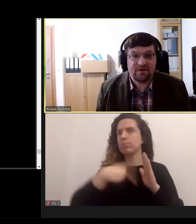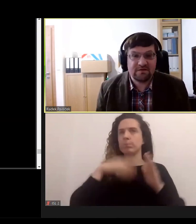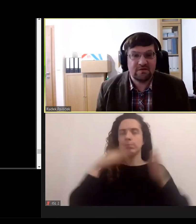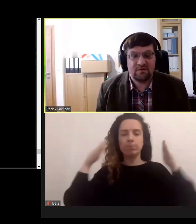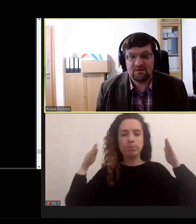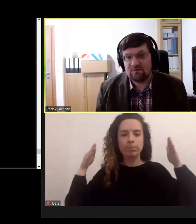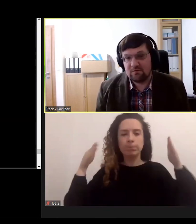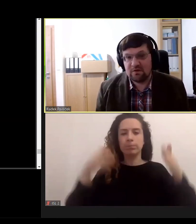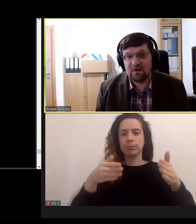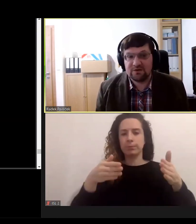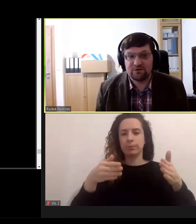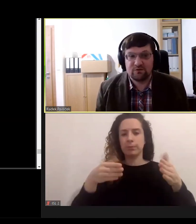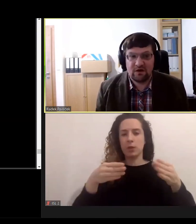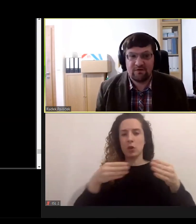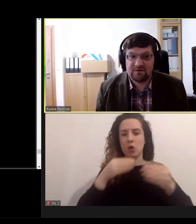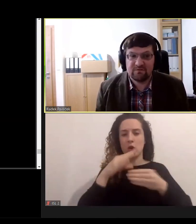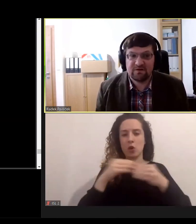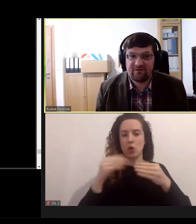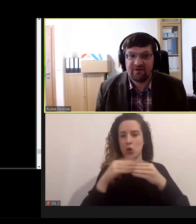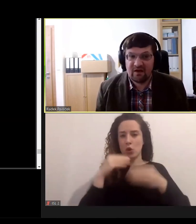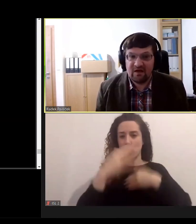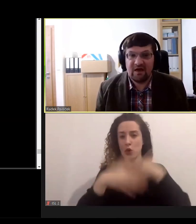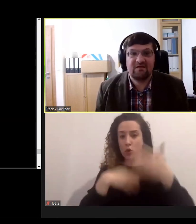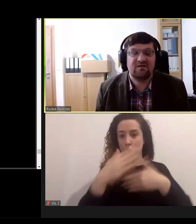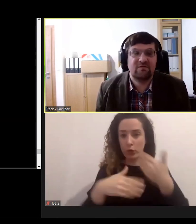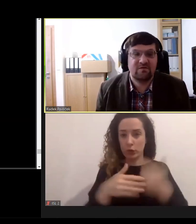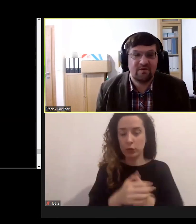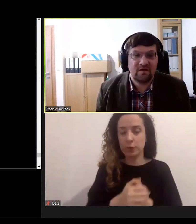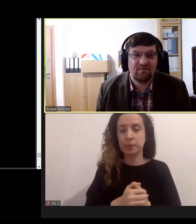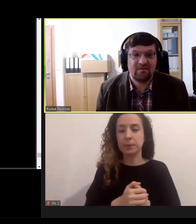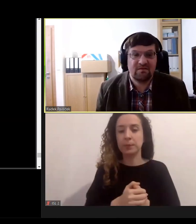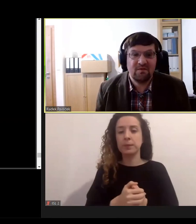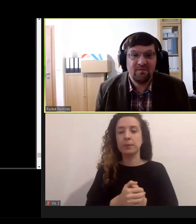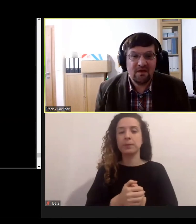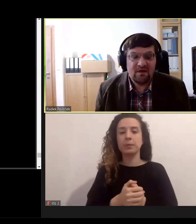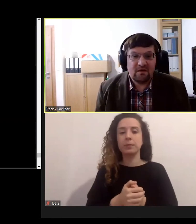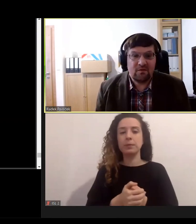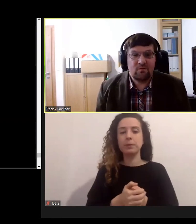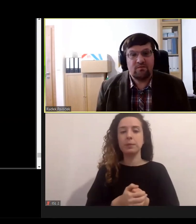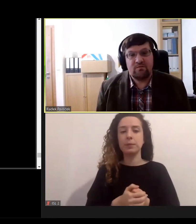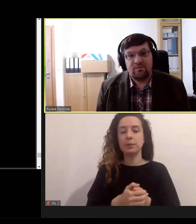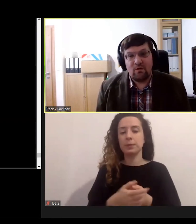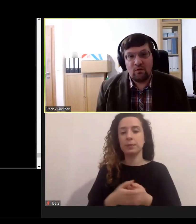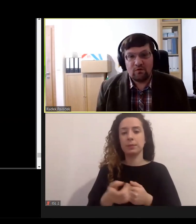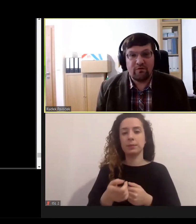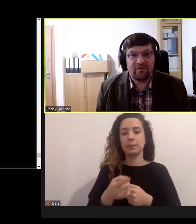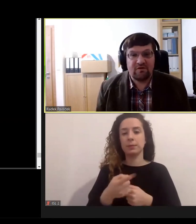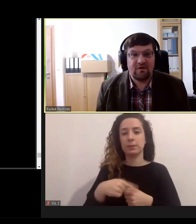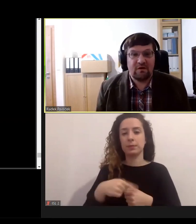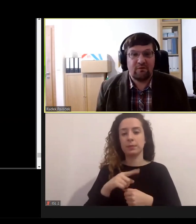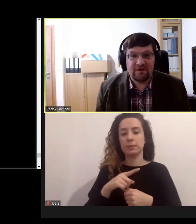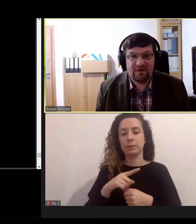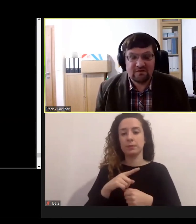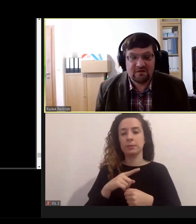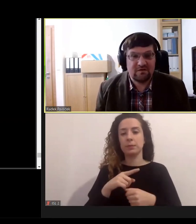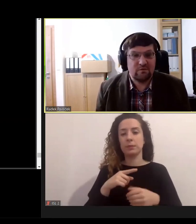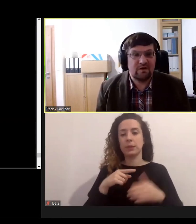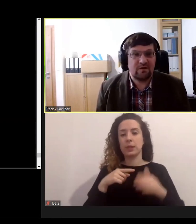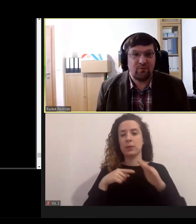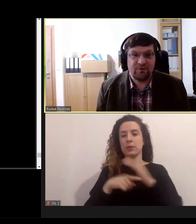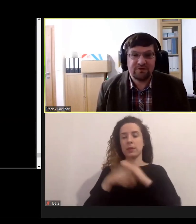third one is online accessibility toolkit for inclusive digital education. This should be a very